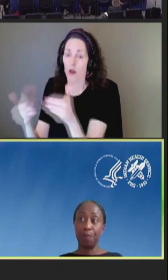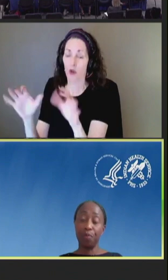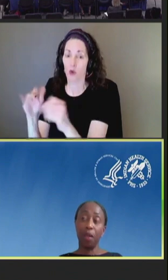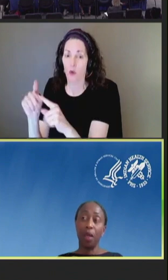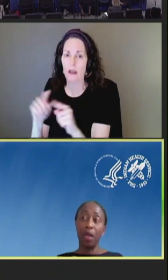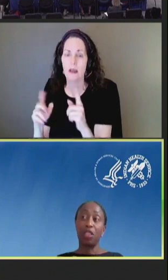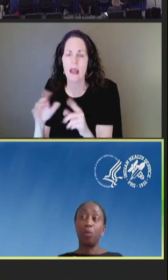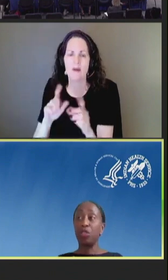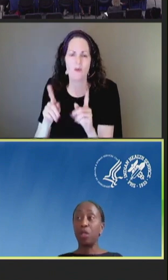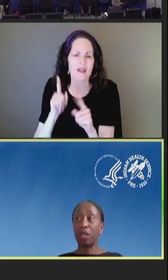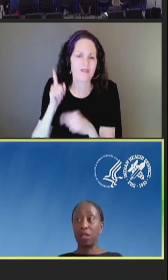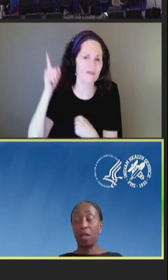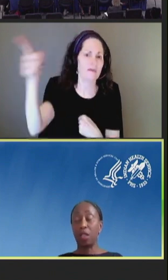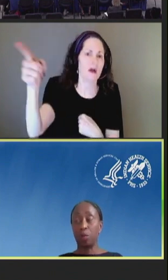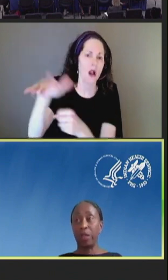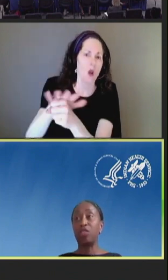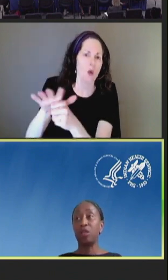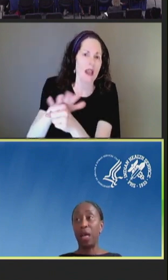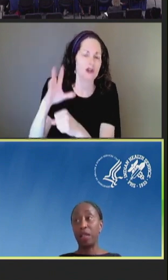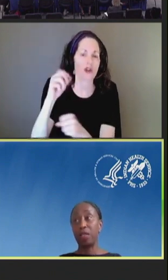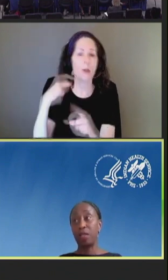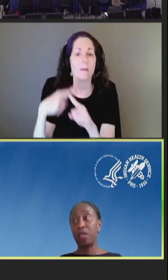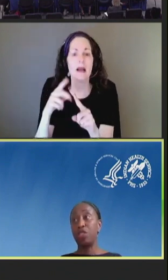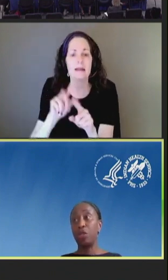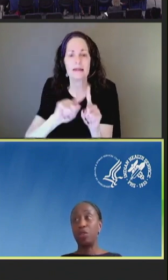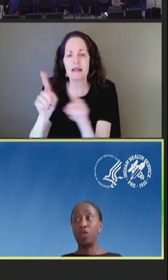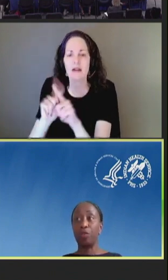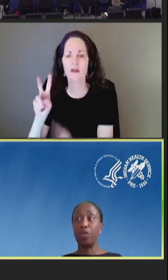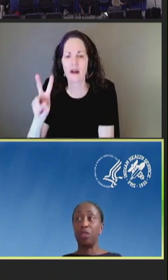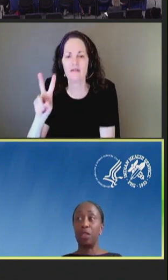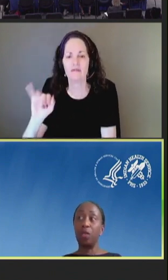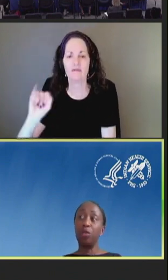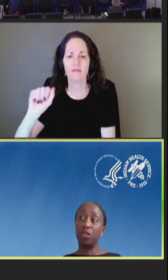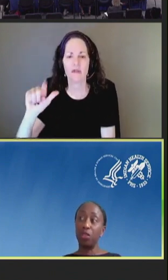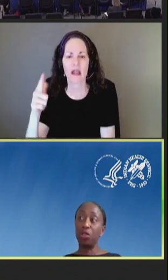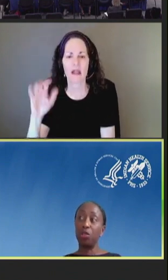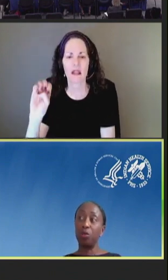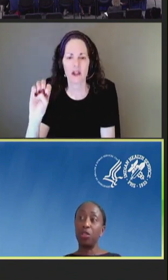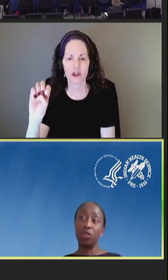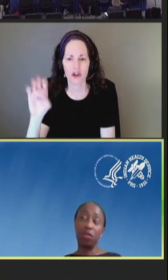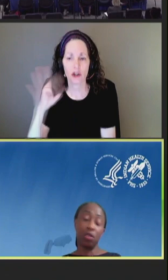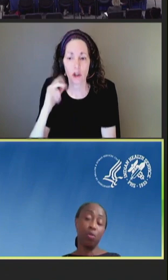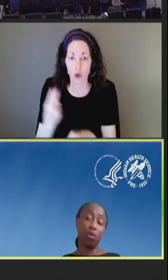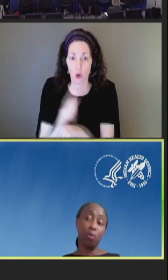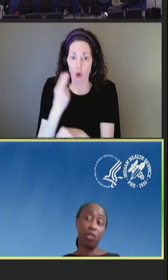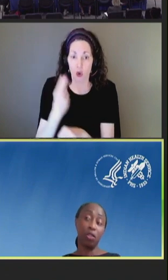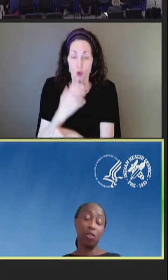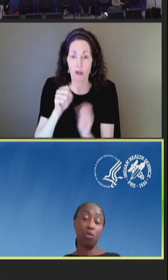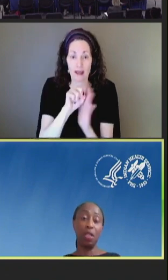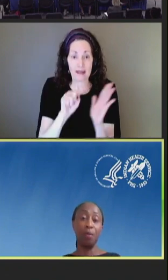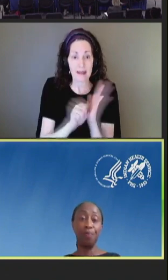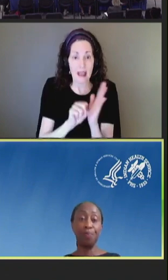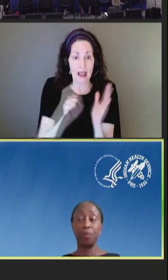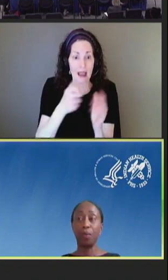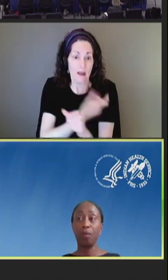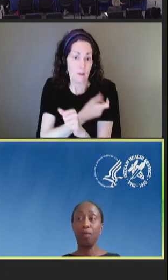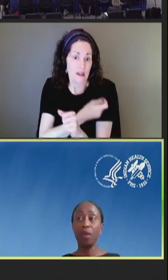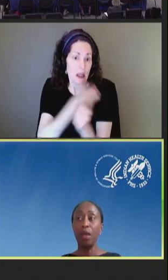villages, expansion access and use of the state immunization information system for patient